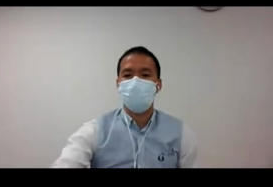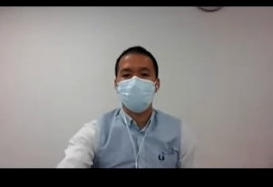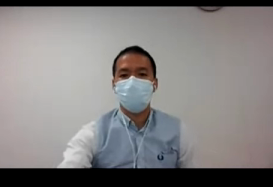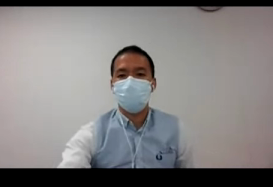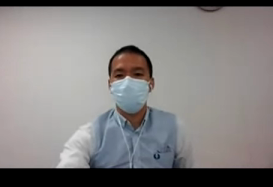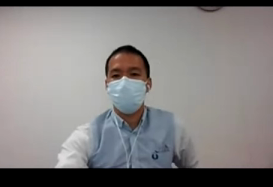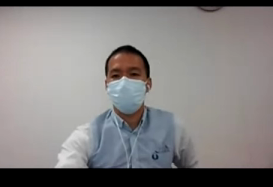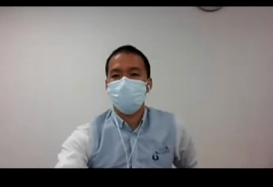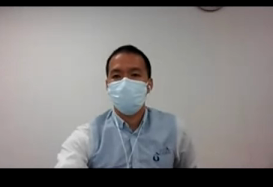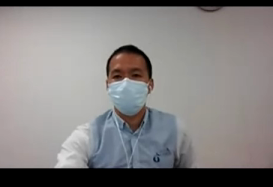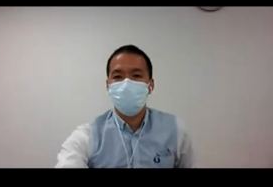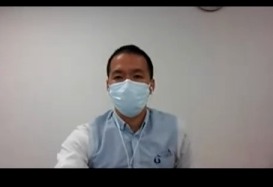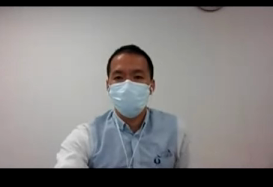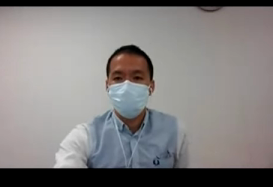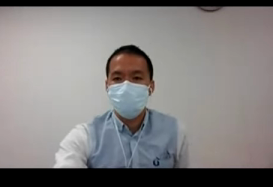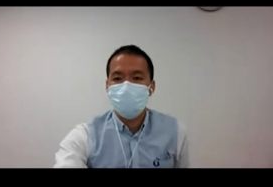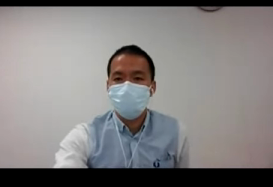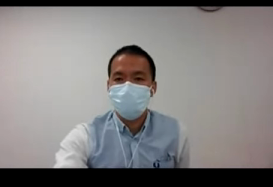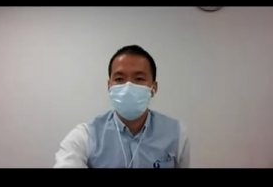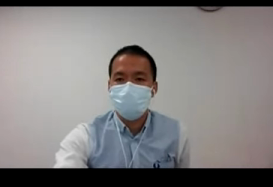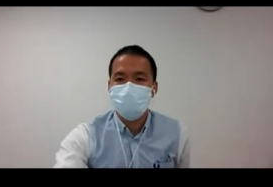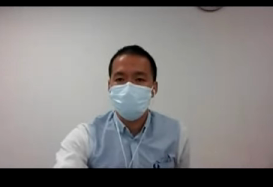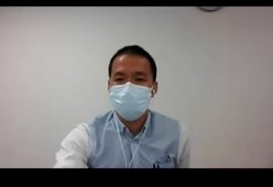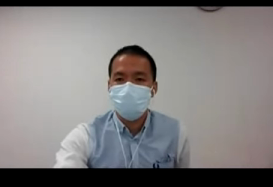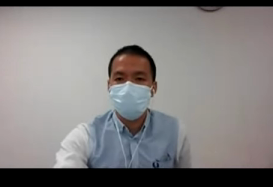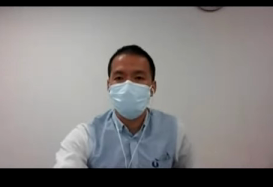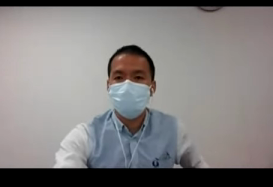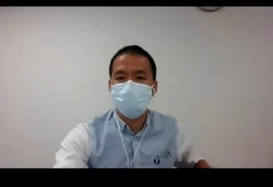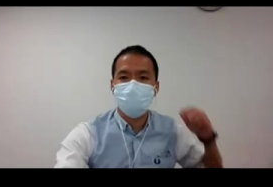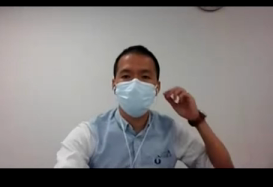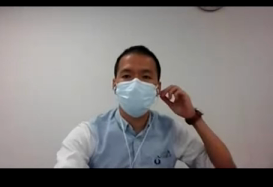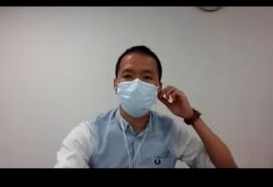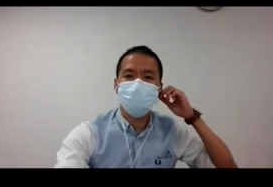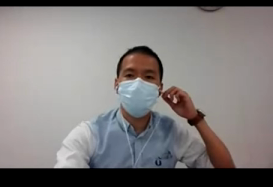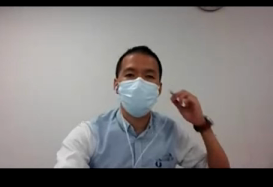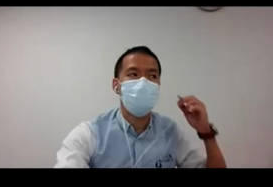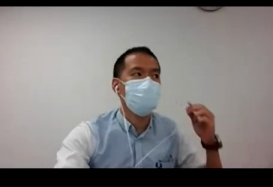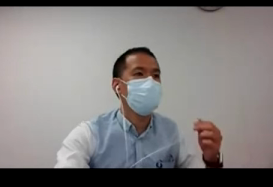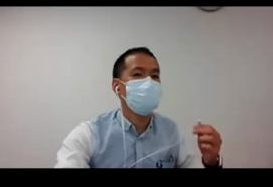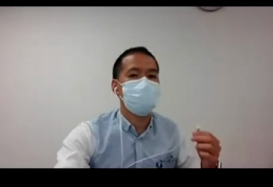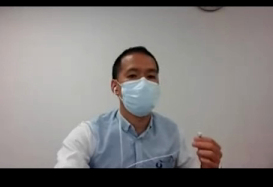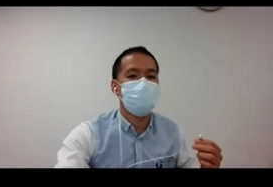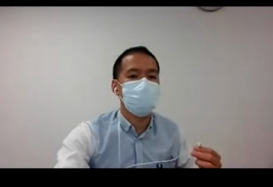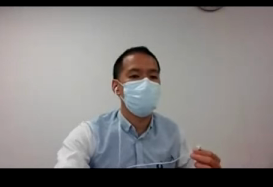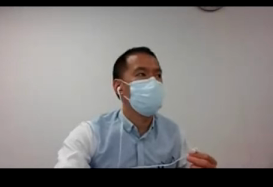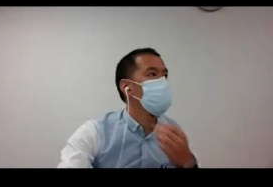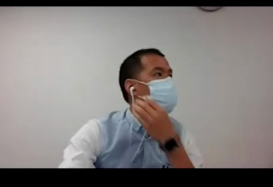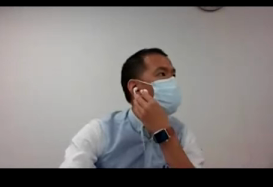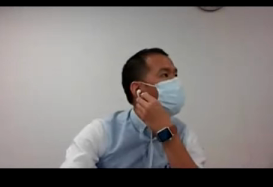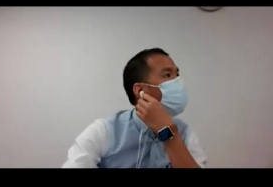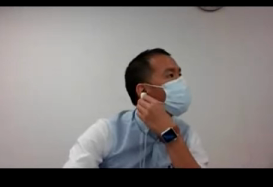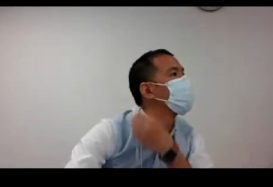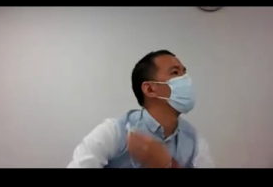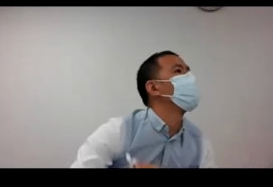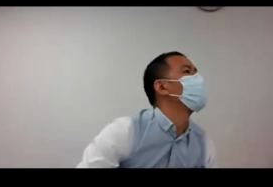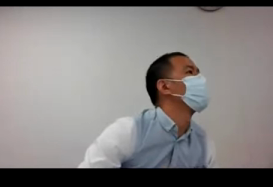committee, obviously. But the sort of workforce as it is a very small team that's currently